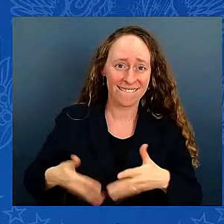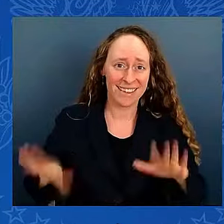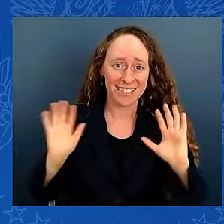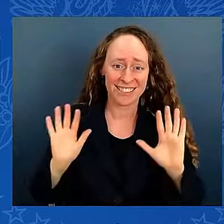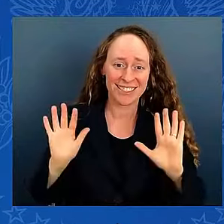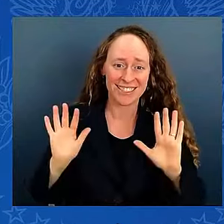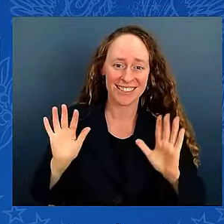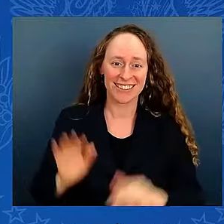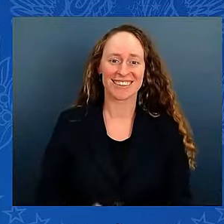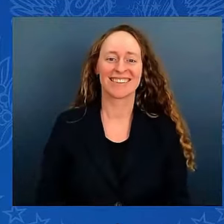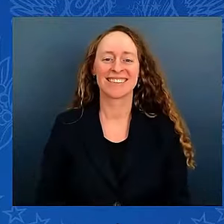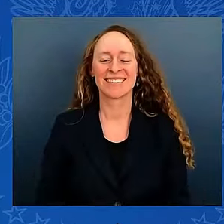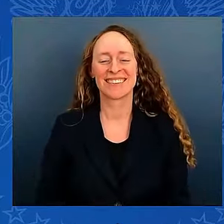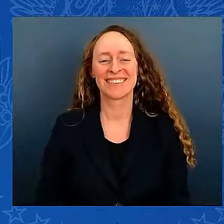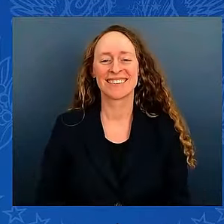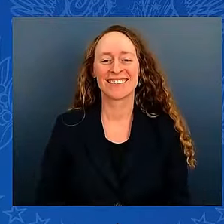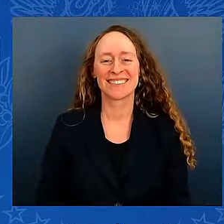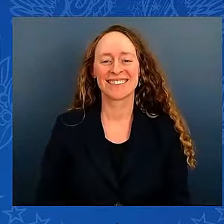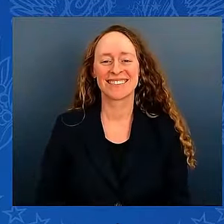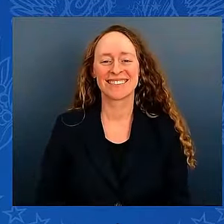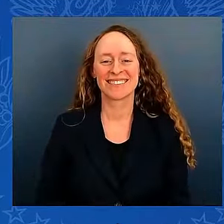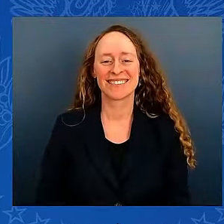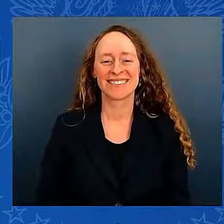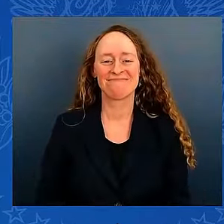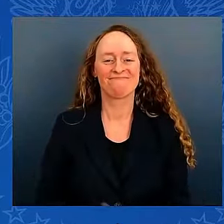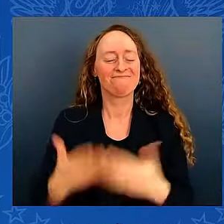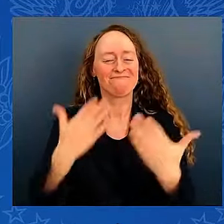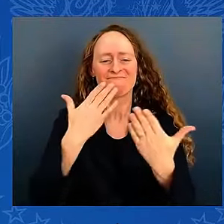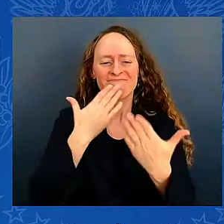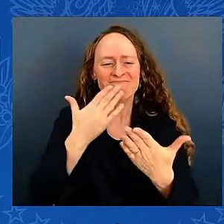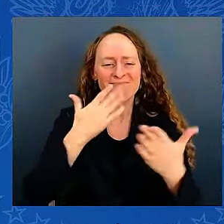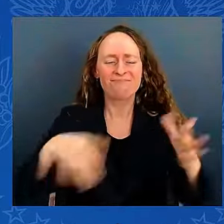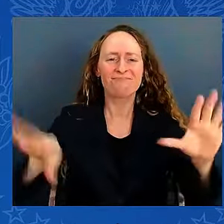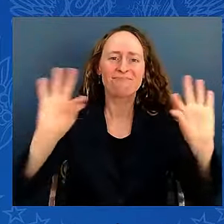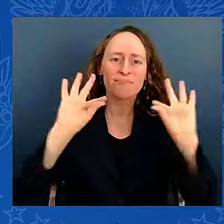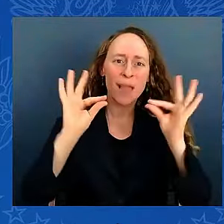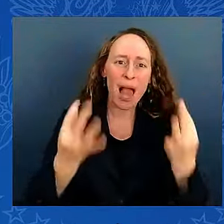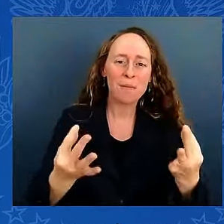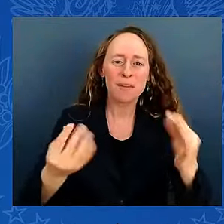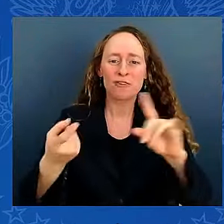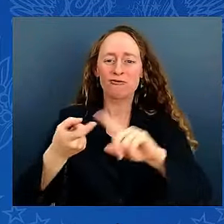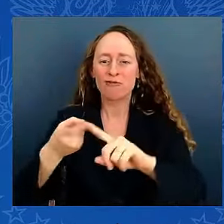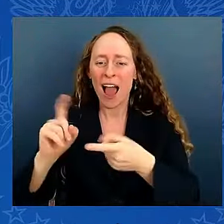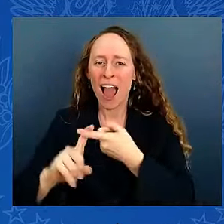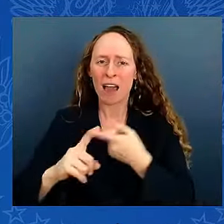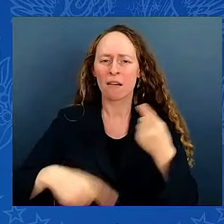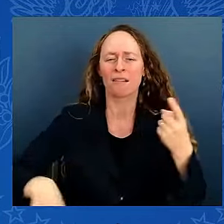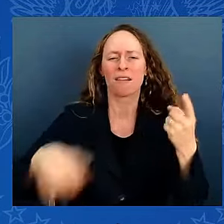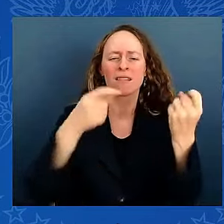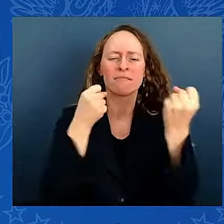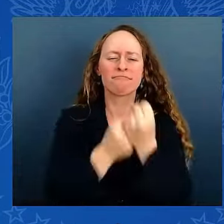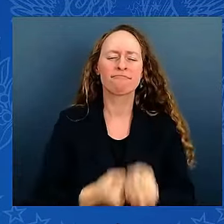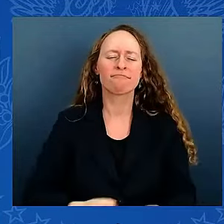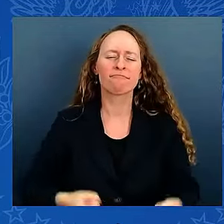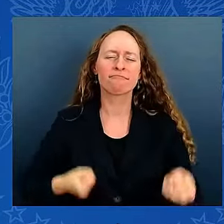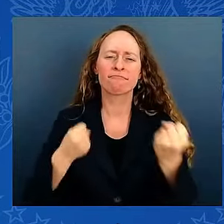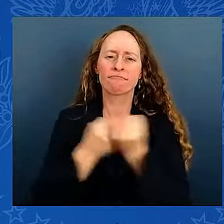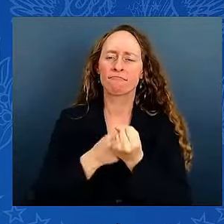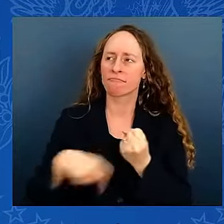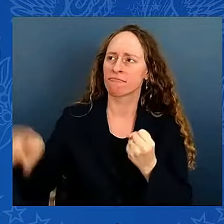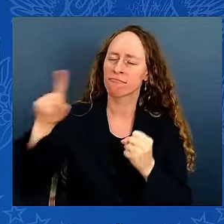But thank you to all your family and friends who support these incredible athletes. Tori's dad said it